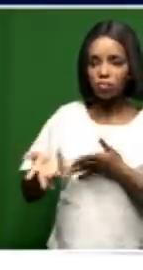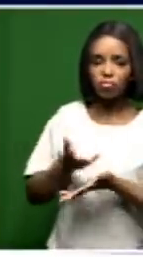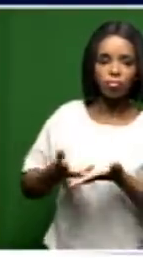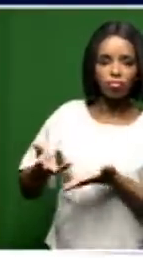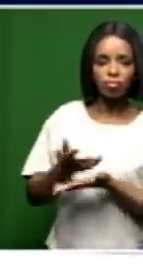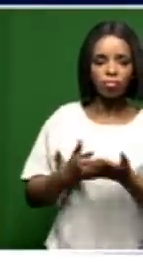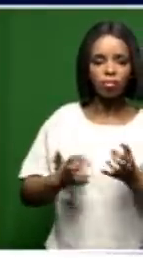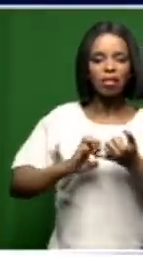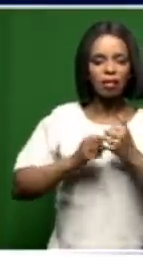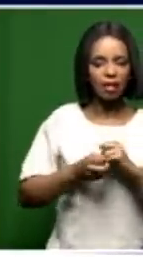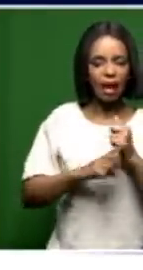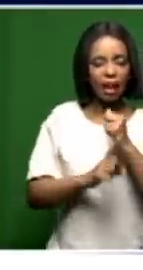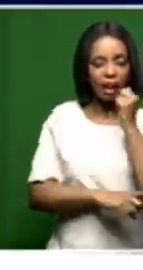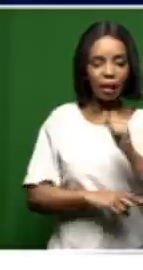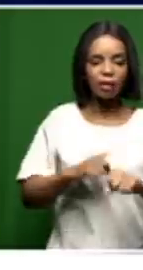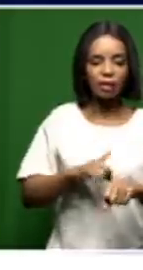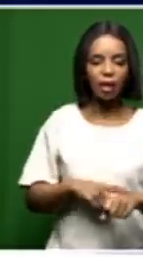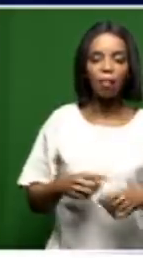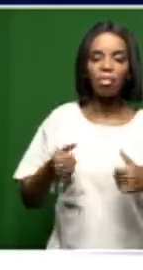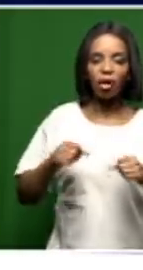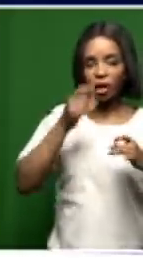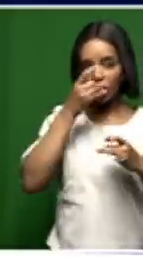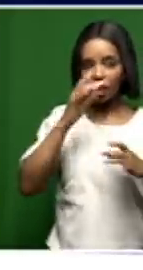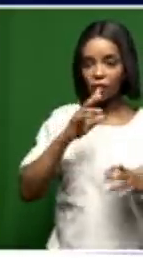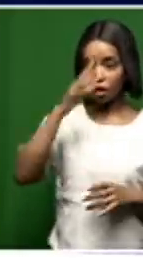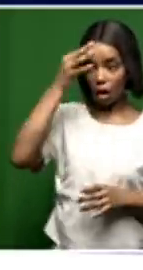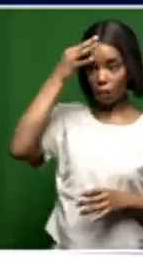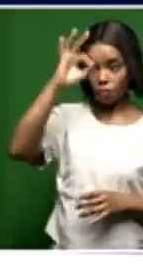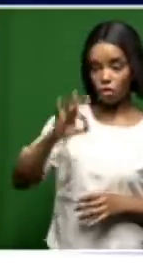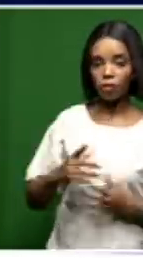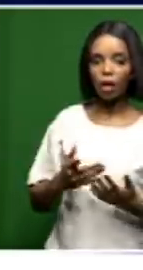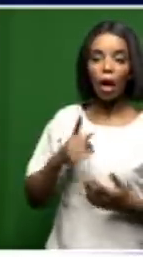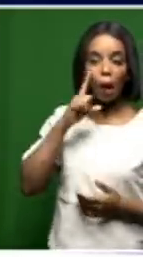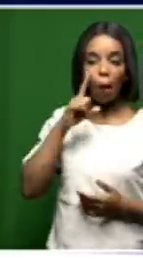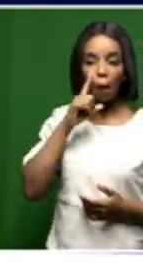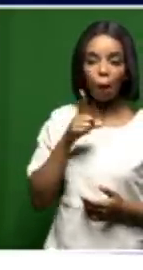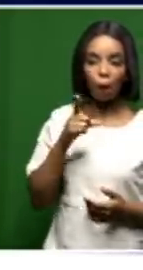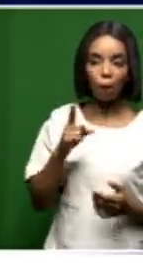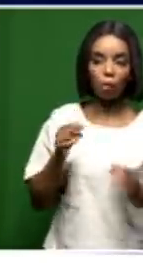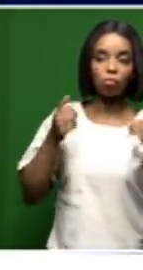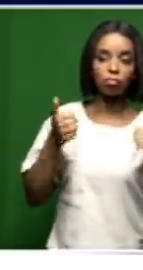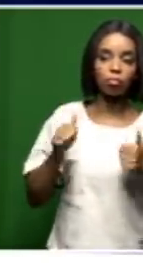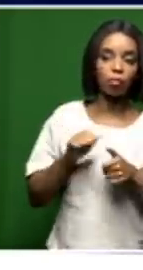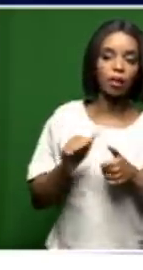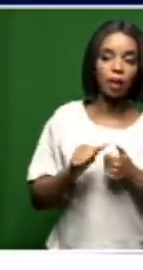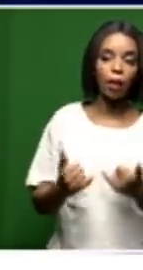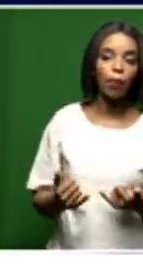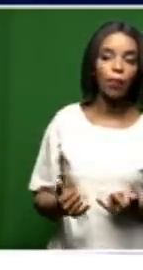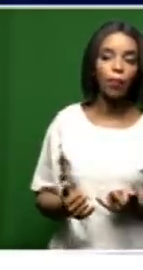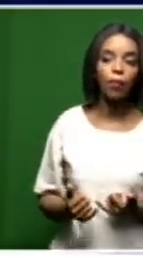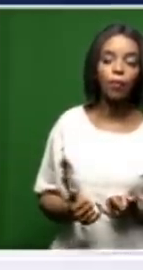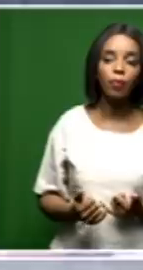let's just try one more time before we give up on it. Professor Teffo, let's just see if that link is better now.